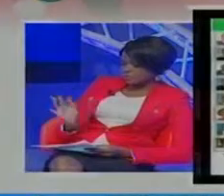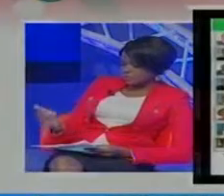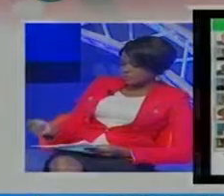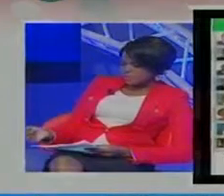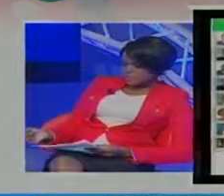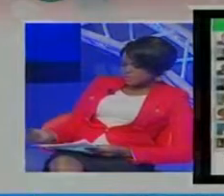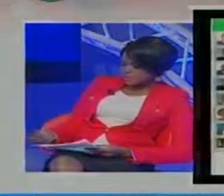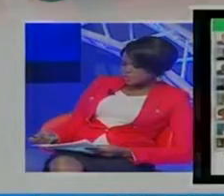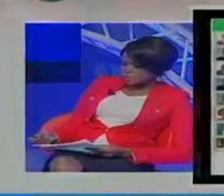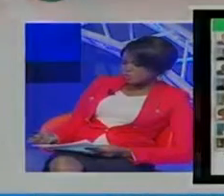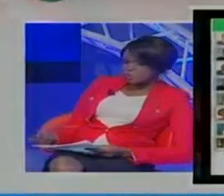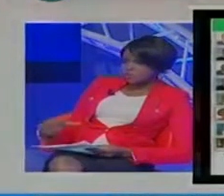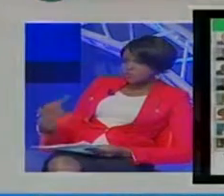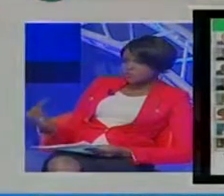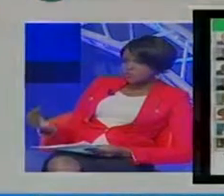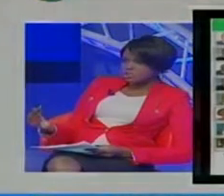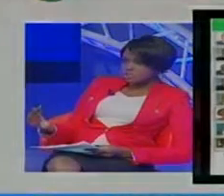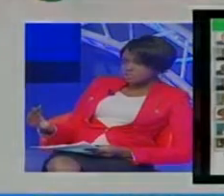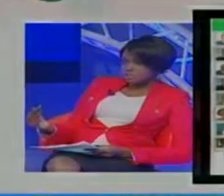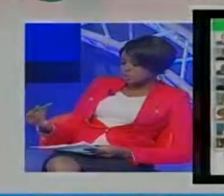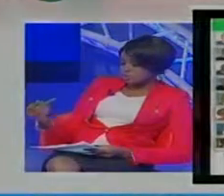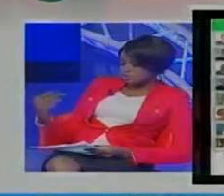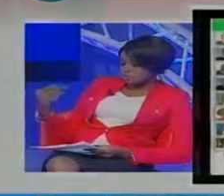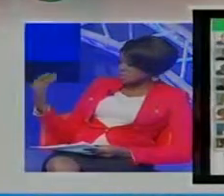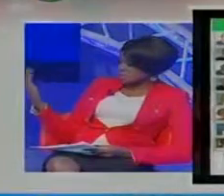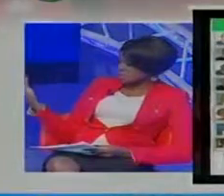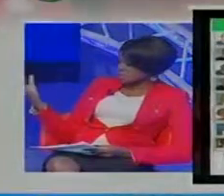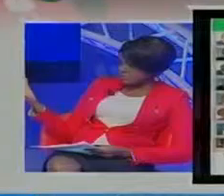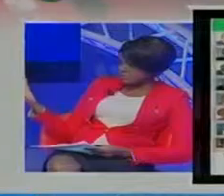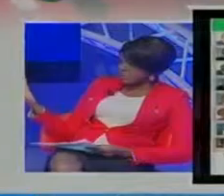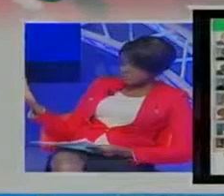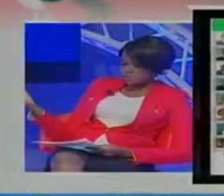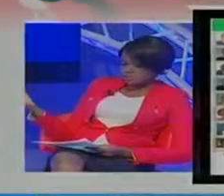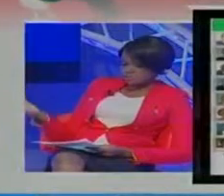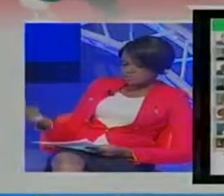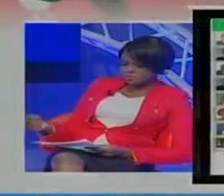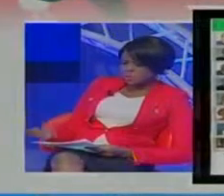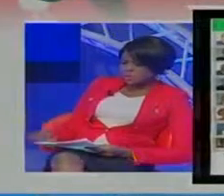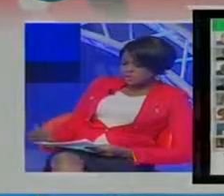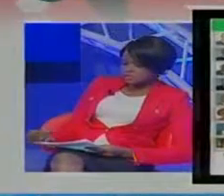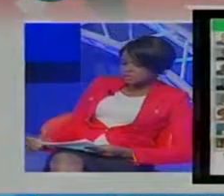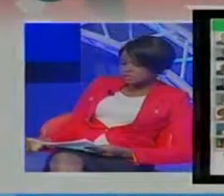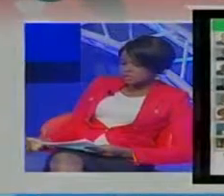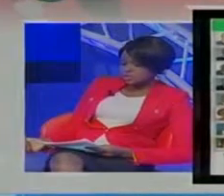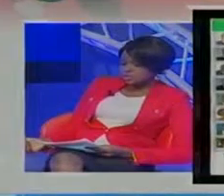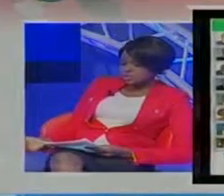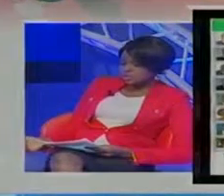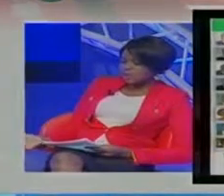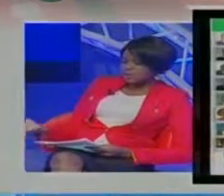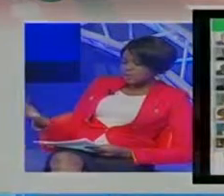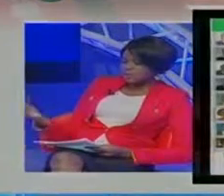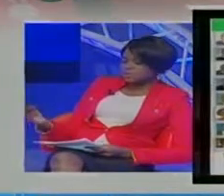the opposition. We're just looking at some of the numbers and I'll read them out to you, and I'd love to hear what you think, Tom, so far, especially in the